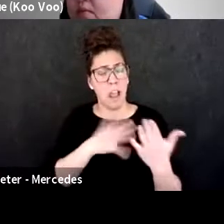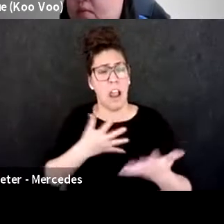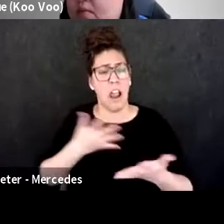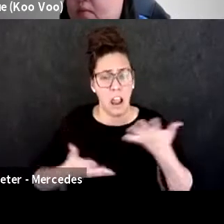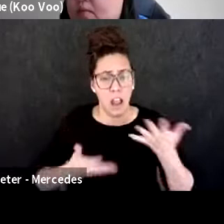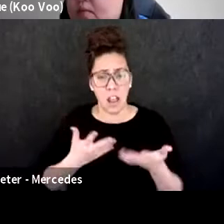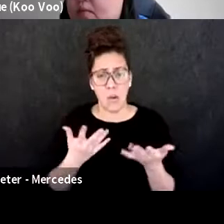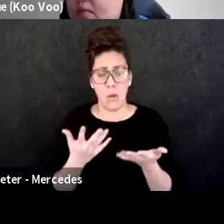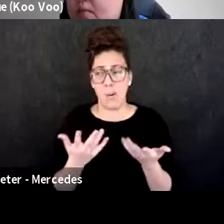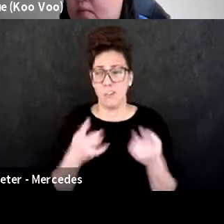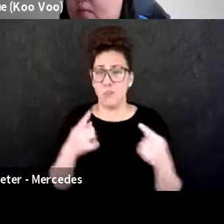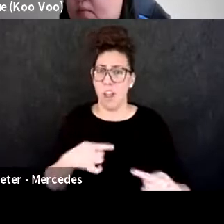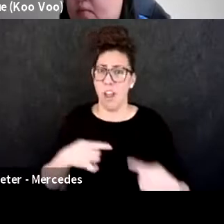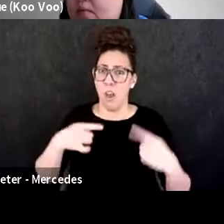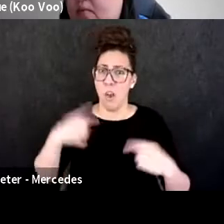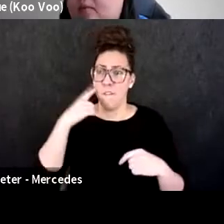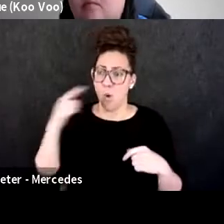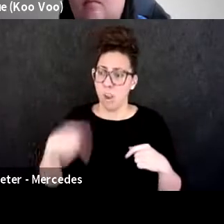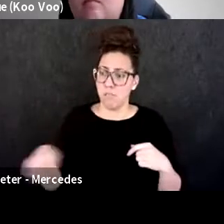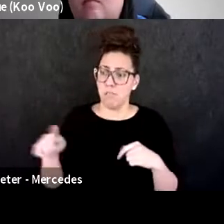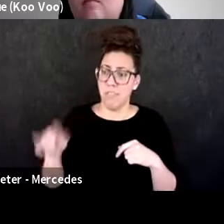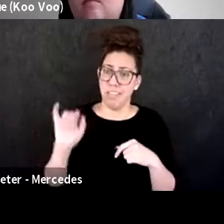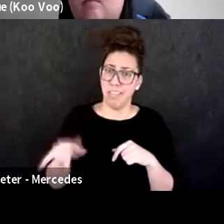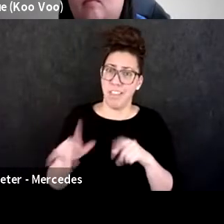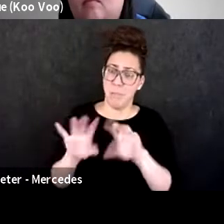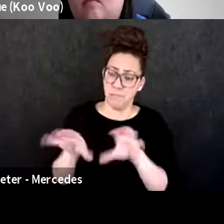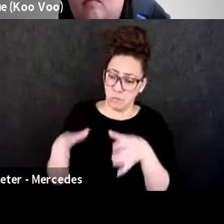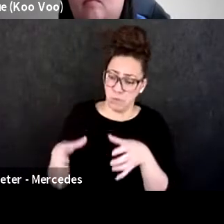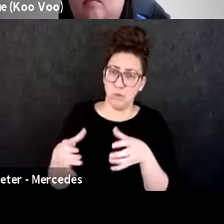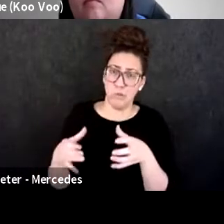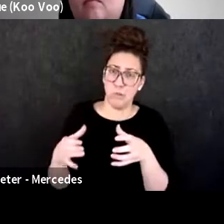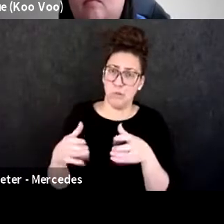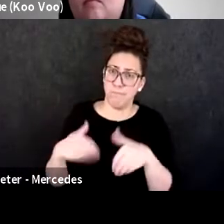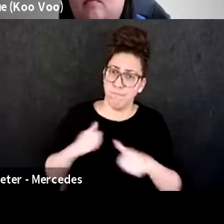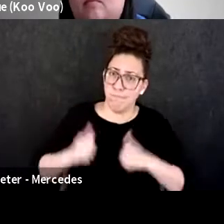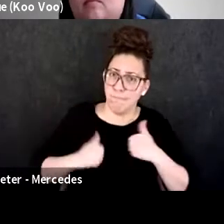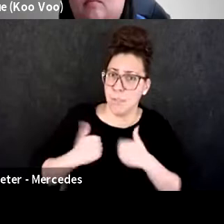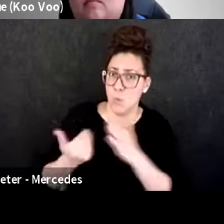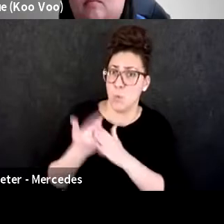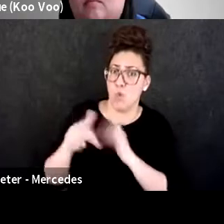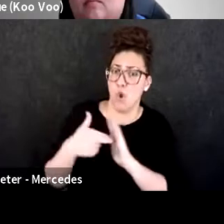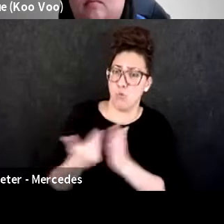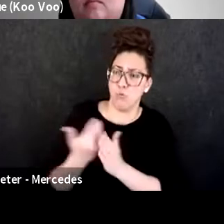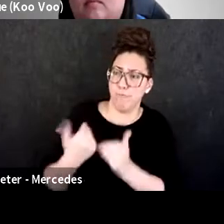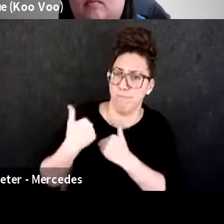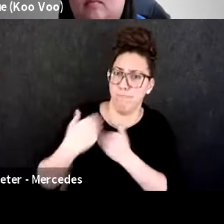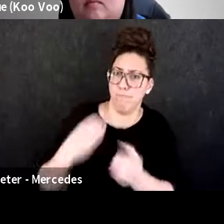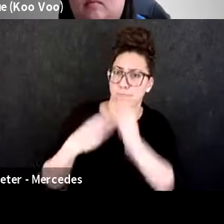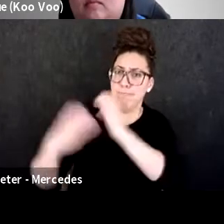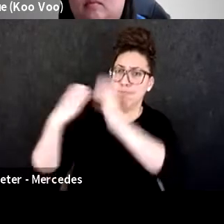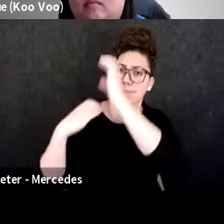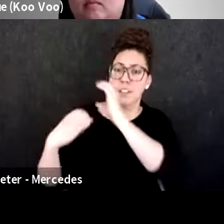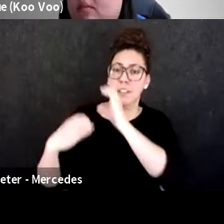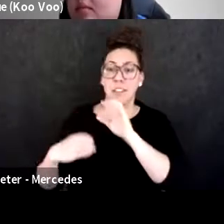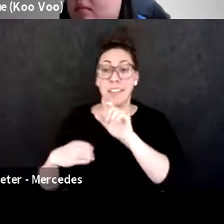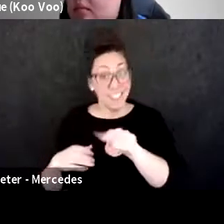inhibit, you know, this population from pursuing, you know, new roles and new opportunities. But I'm glad you said, Deborah, it's a